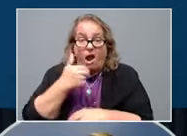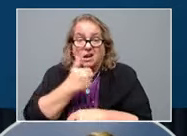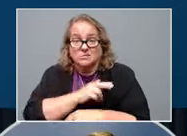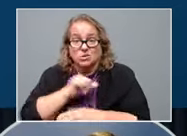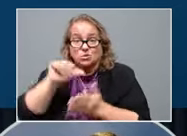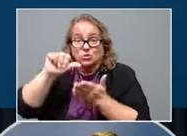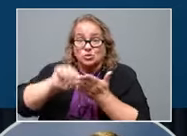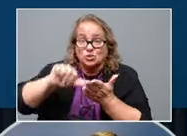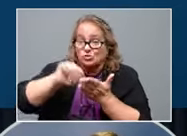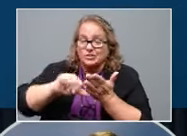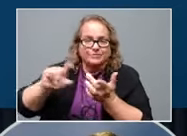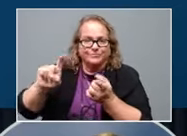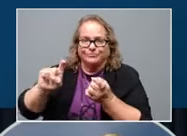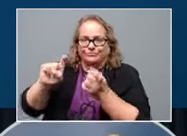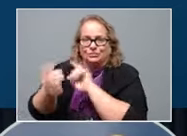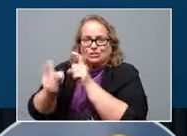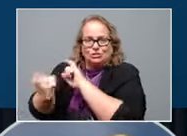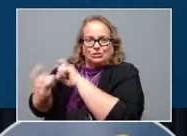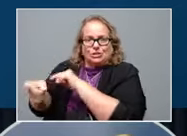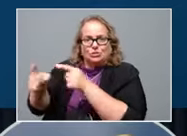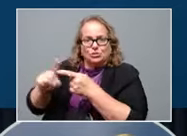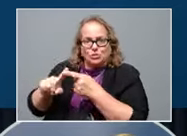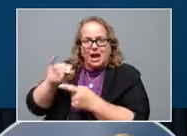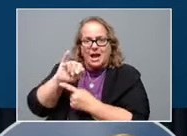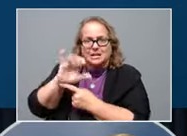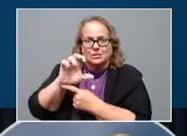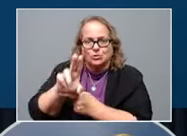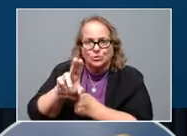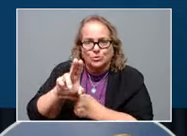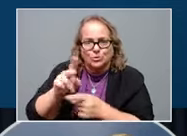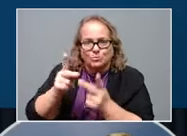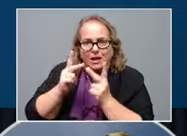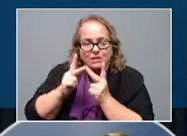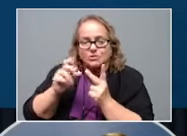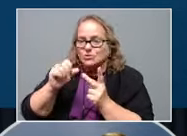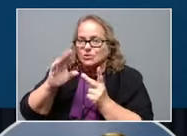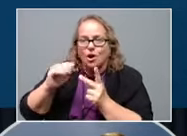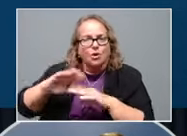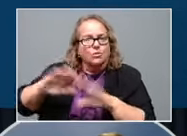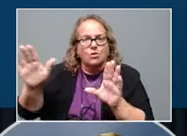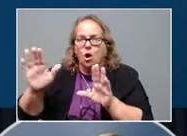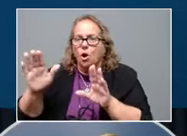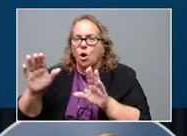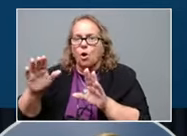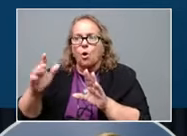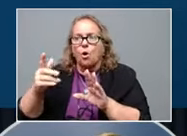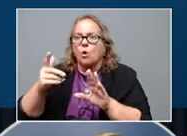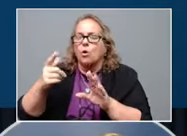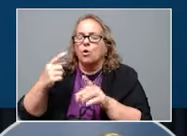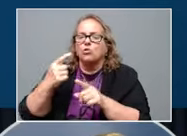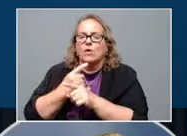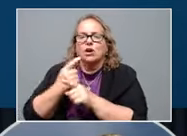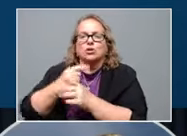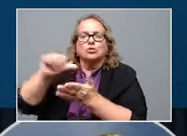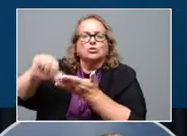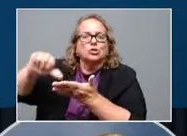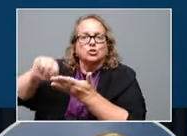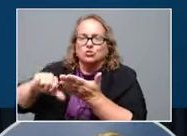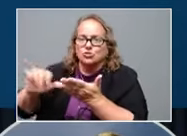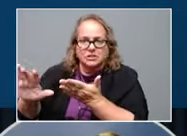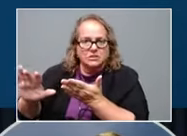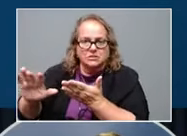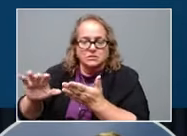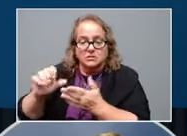converted into ICU space. So if we plateau here, it means that we are not being able to do so many